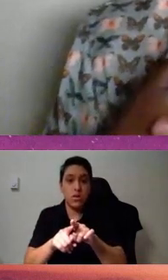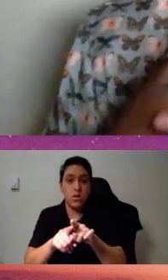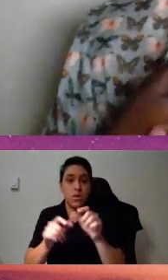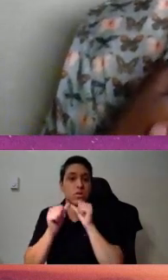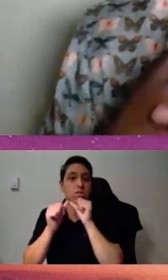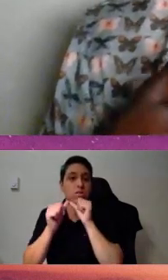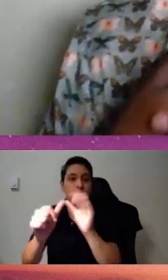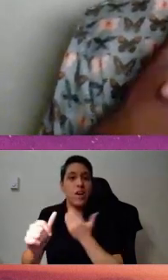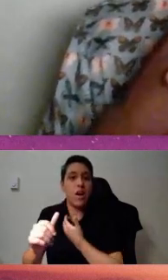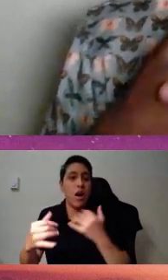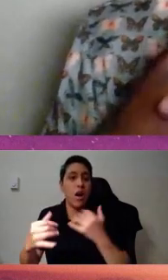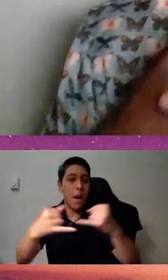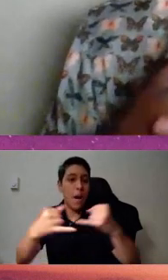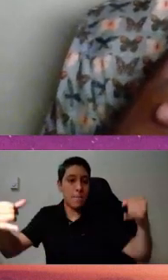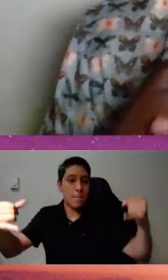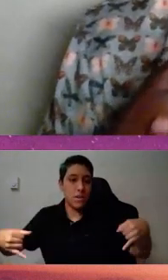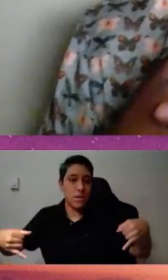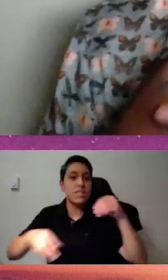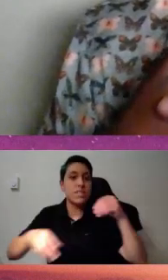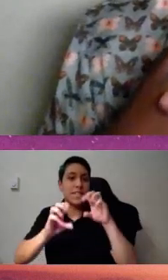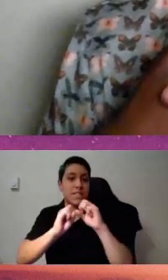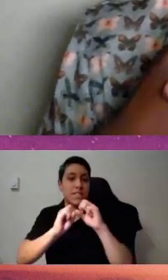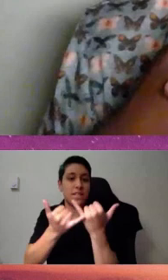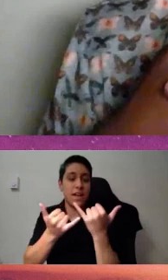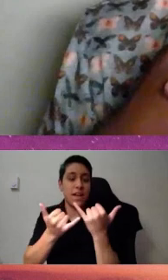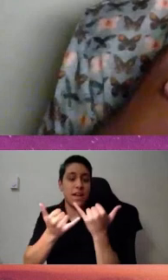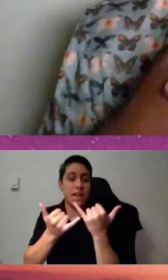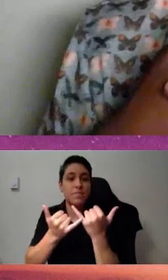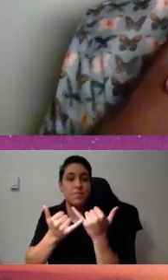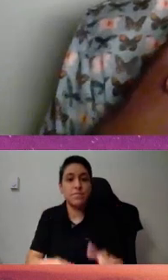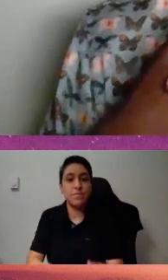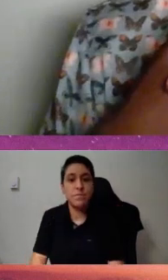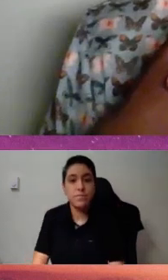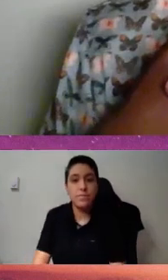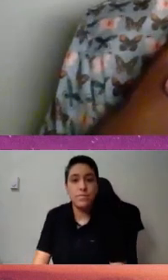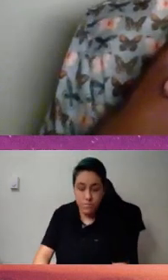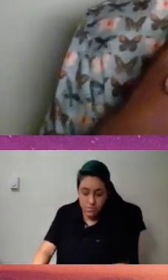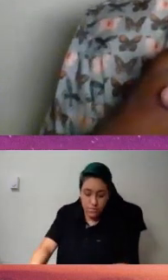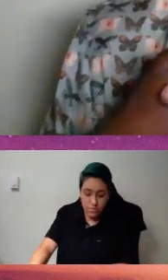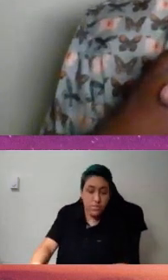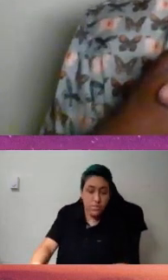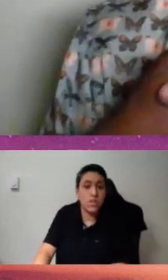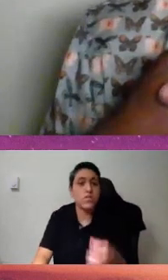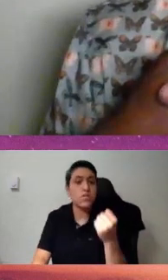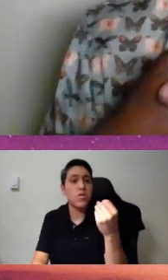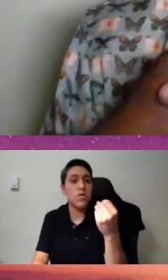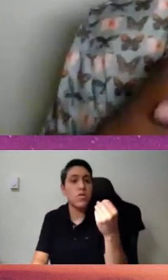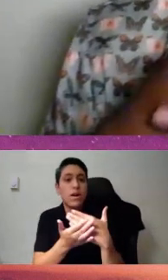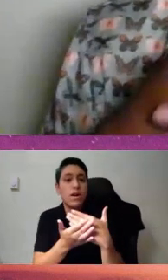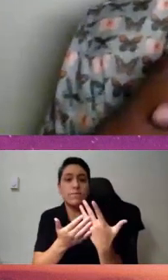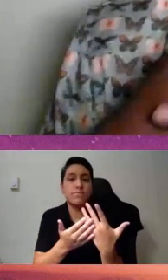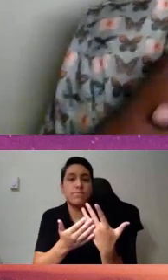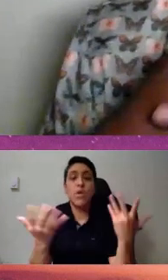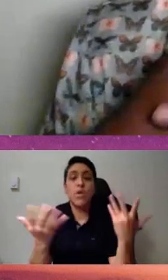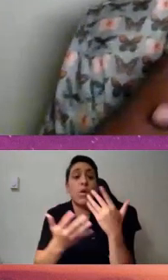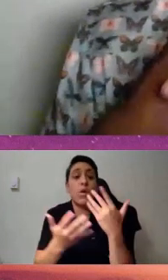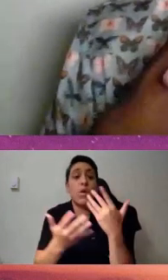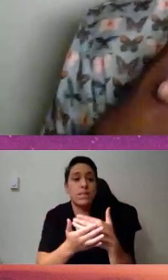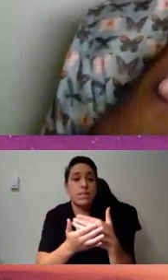in societies that ask so much of us, right? So what are some of the ways that you all are